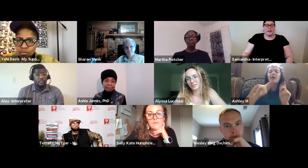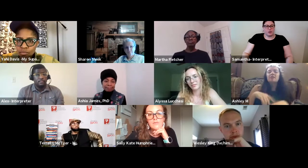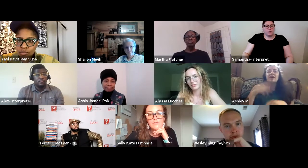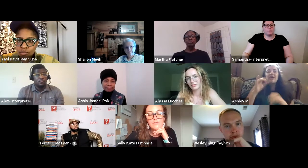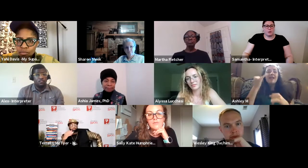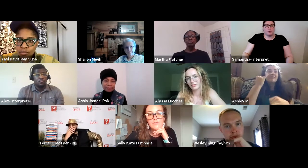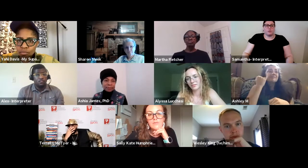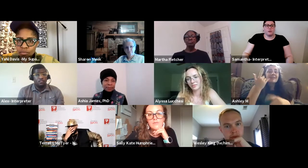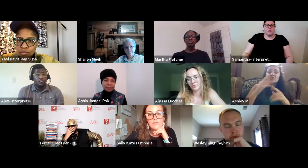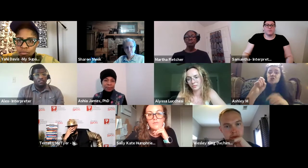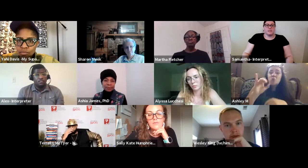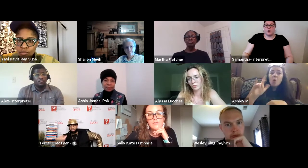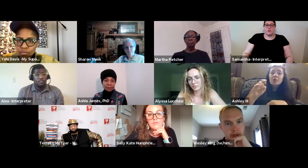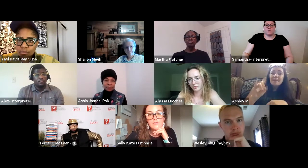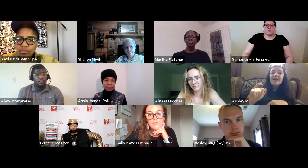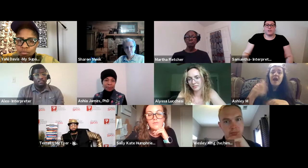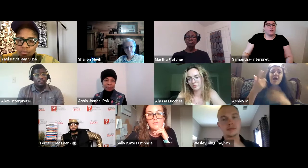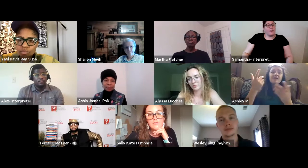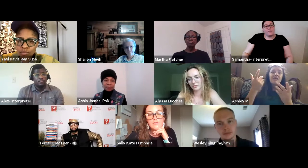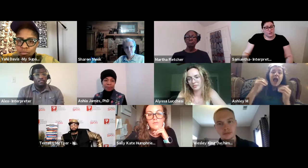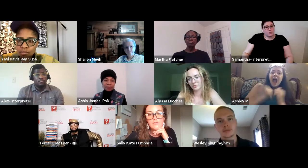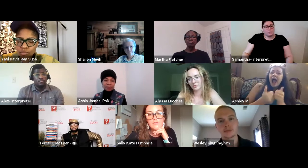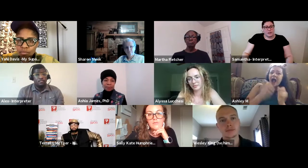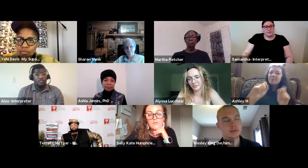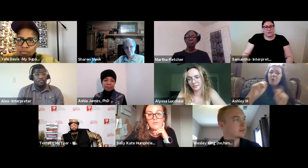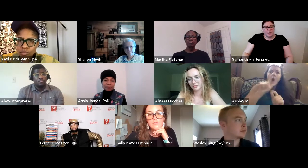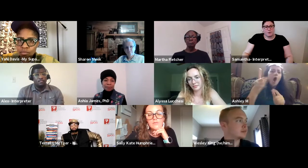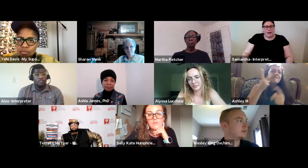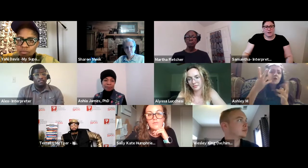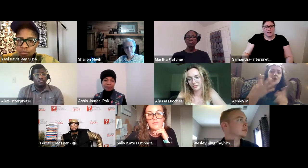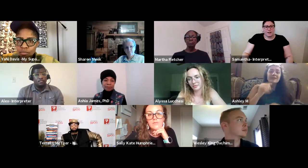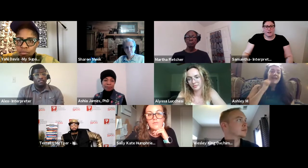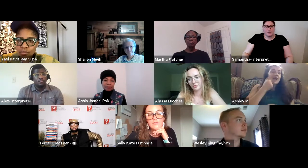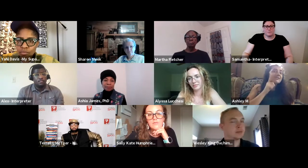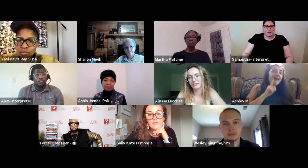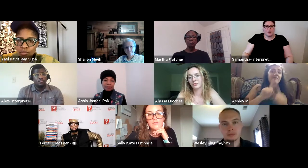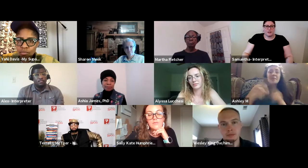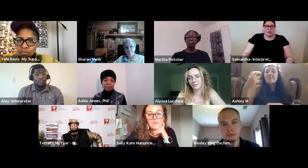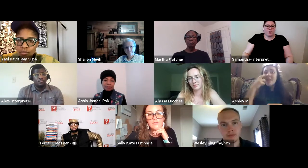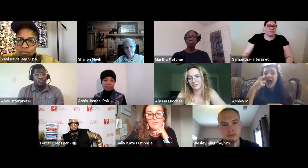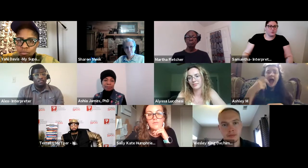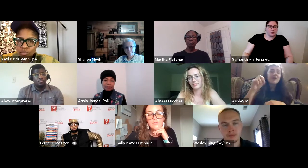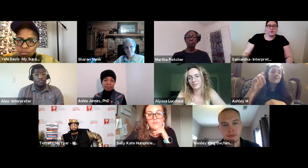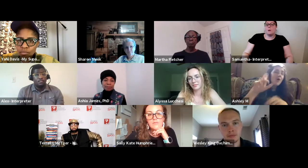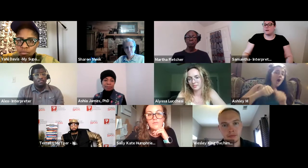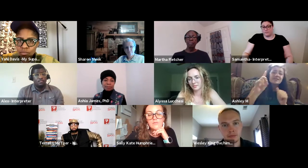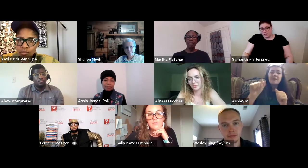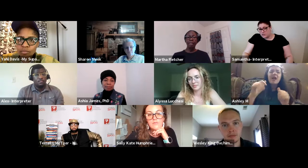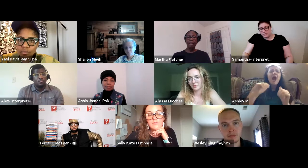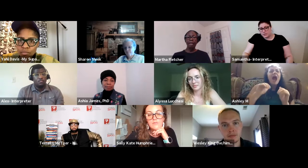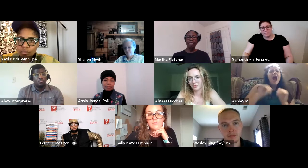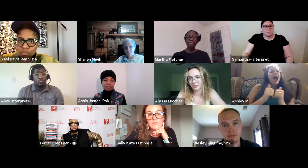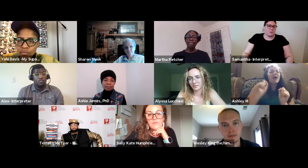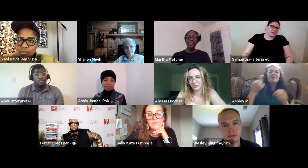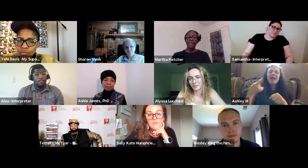I include people. So, for social media, for example, how can I make it all visual, but